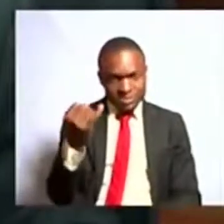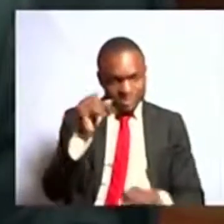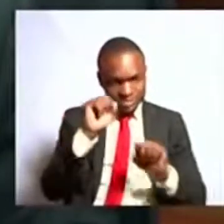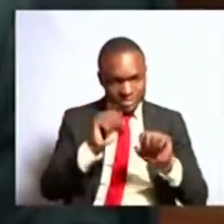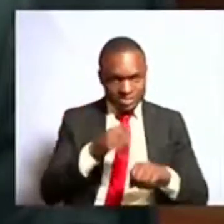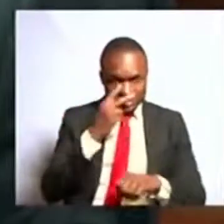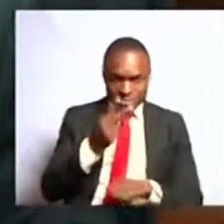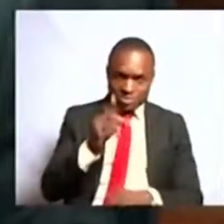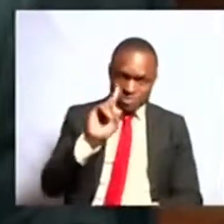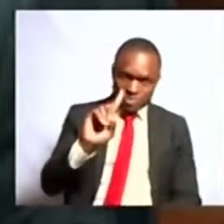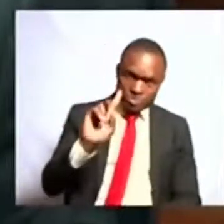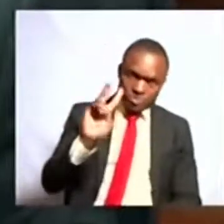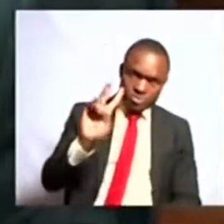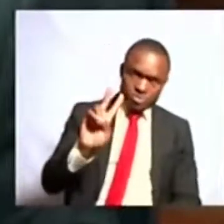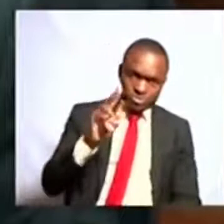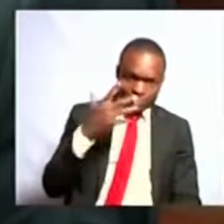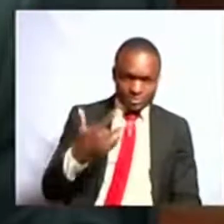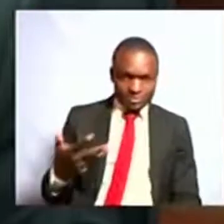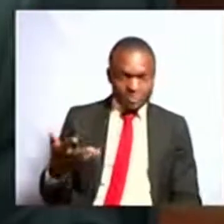at one or two things.